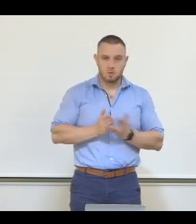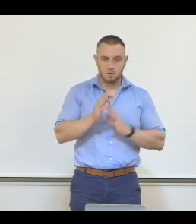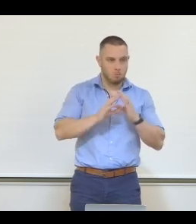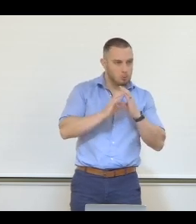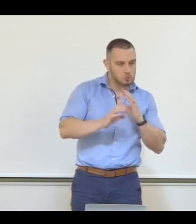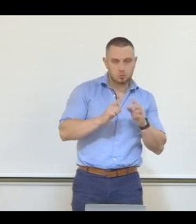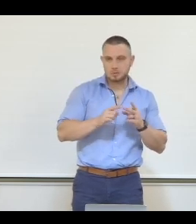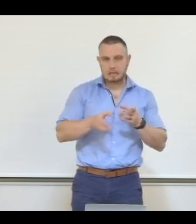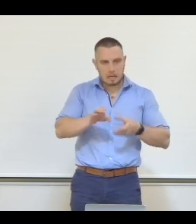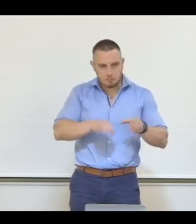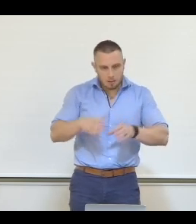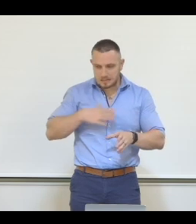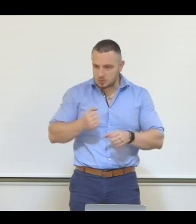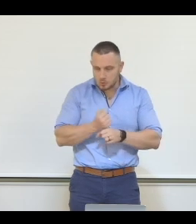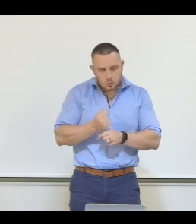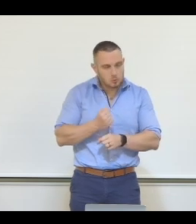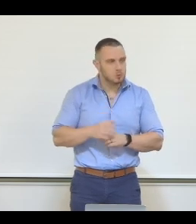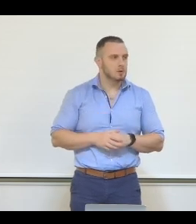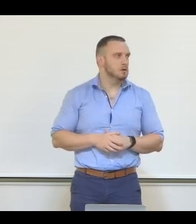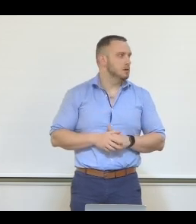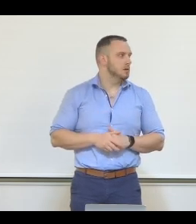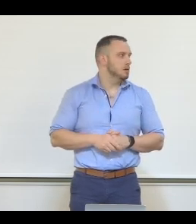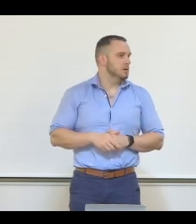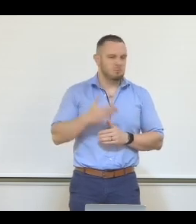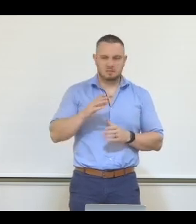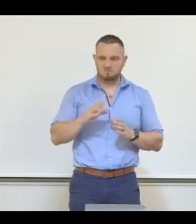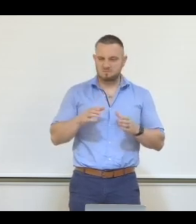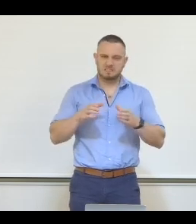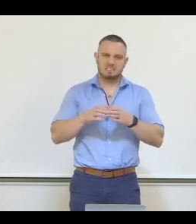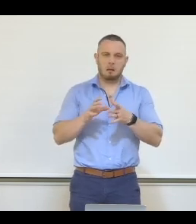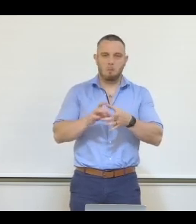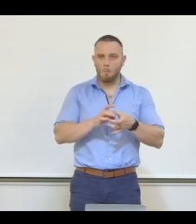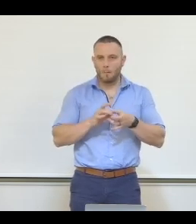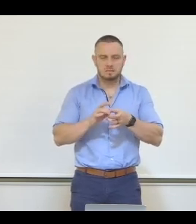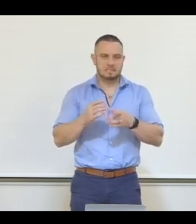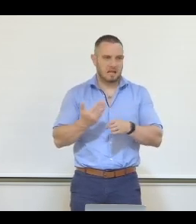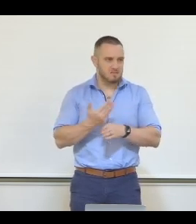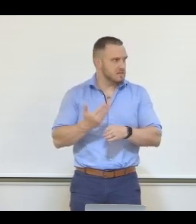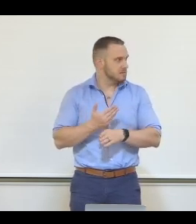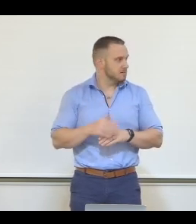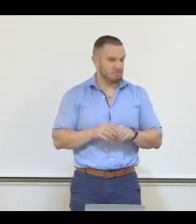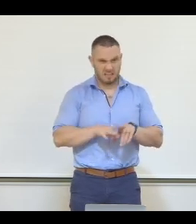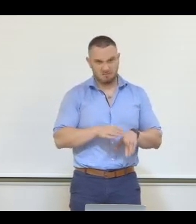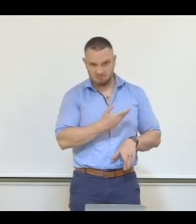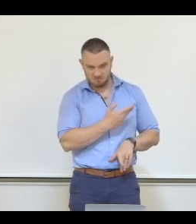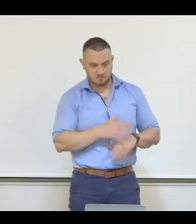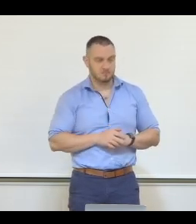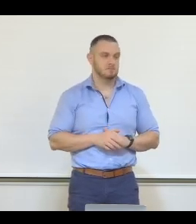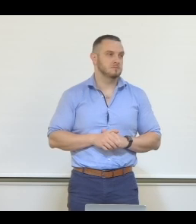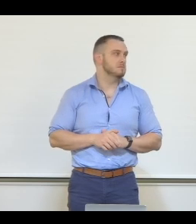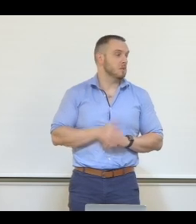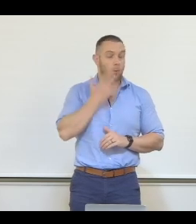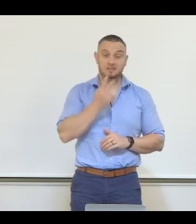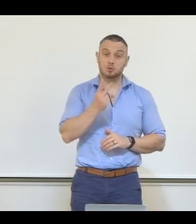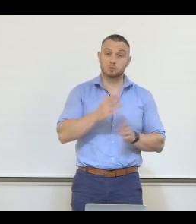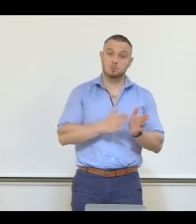the experiments that we would have to do inside the modules. We had some team bonding activities like this one, and only after 2